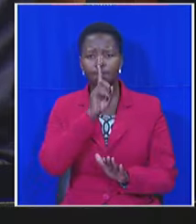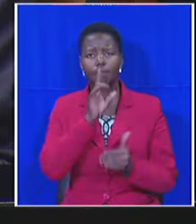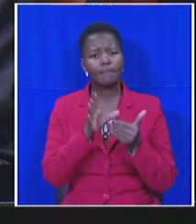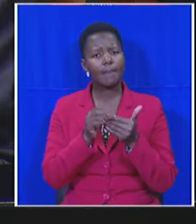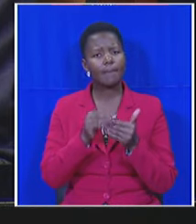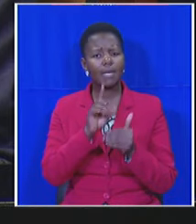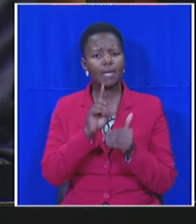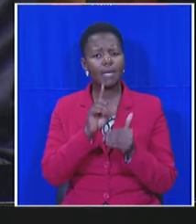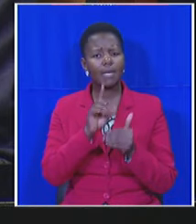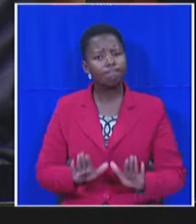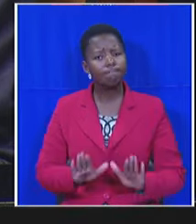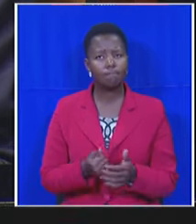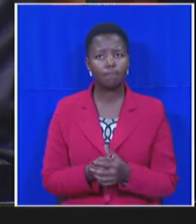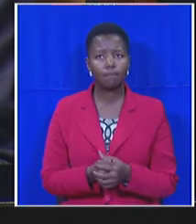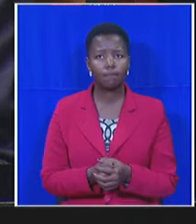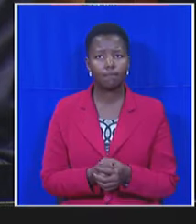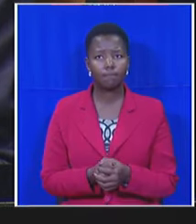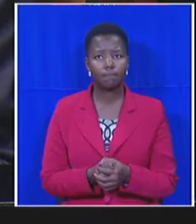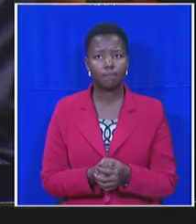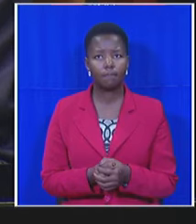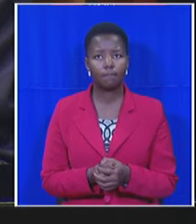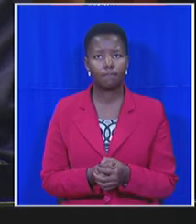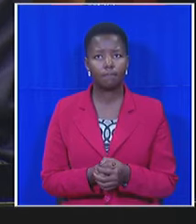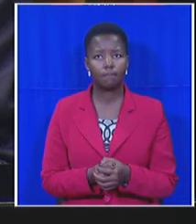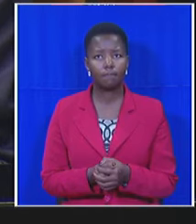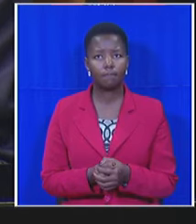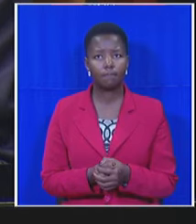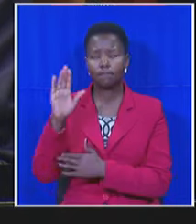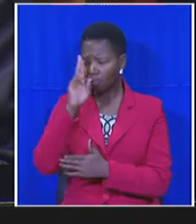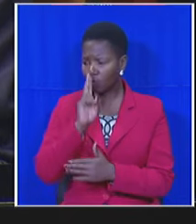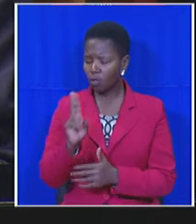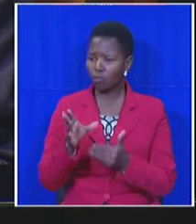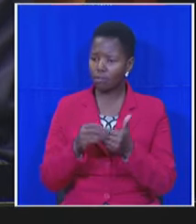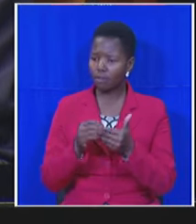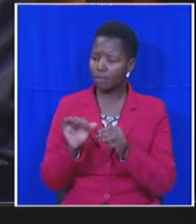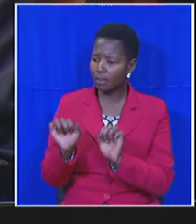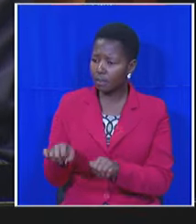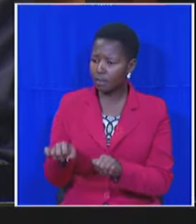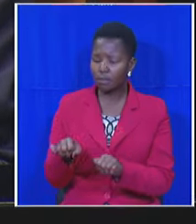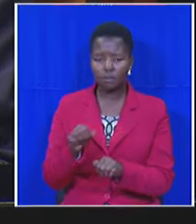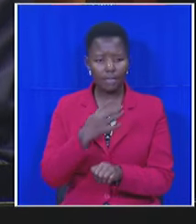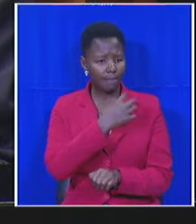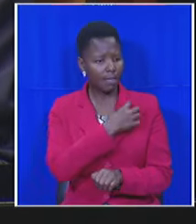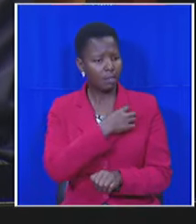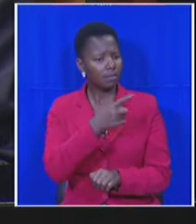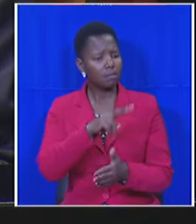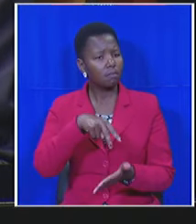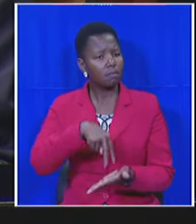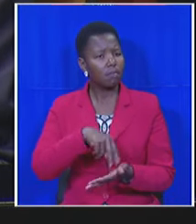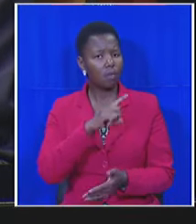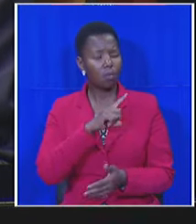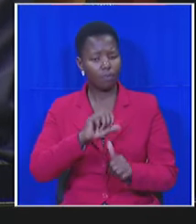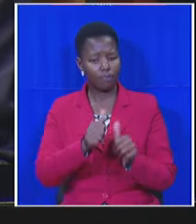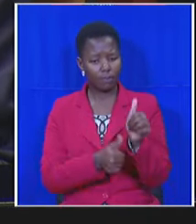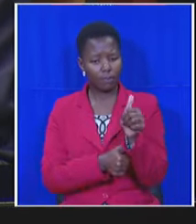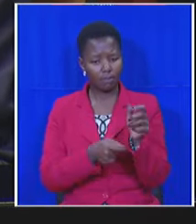Order, honorable members. Order. Yes, honorable member. Honorable Minister, what are you raising for? Deputy Speaker, I